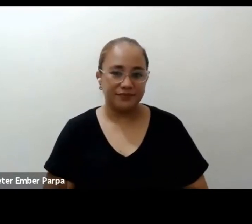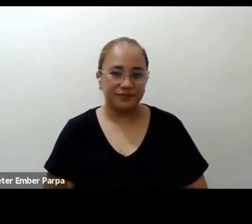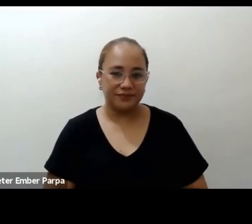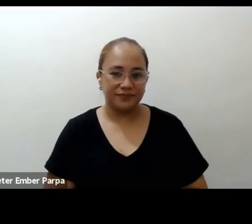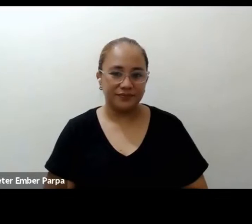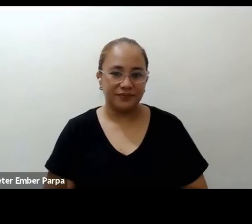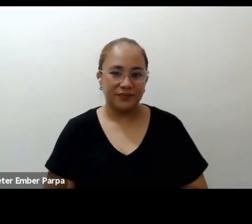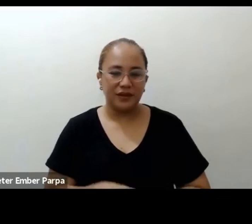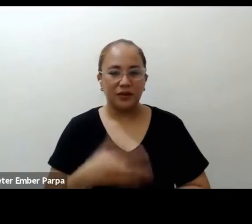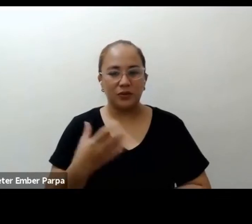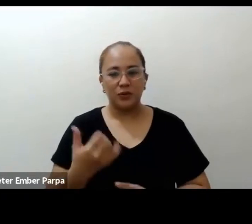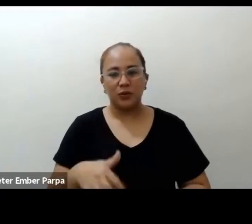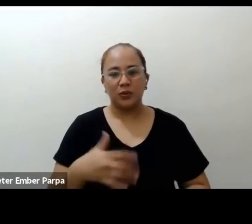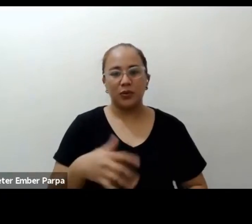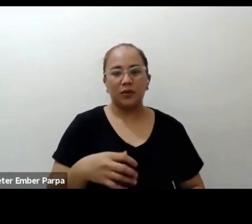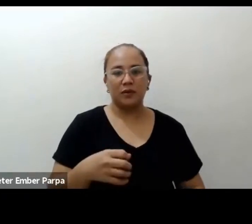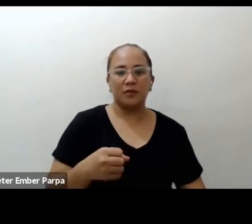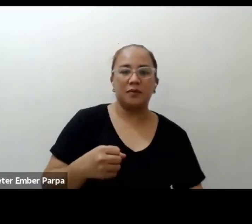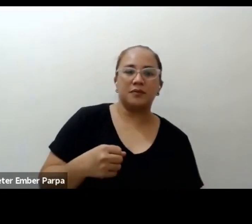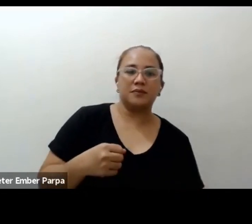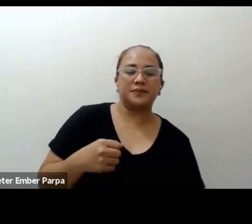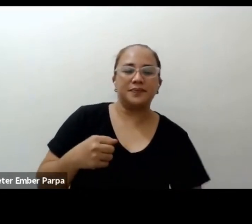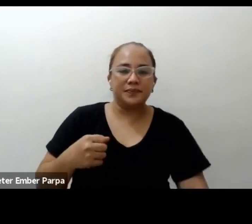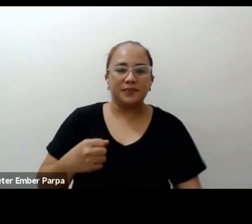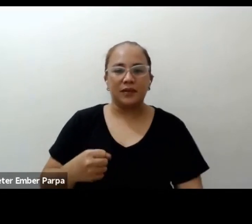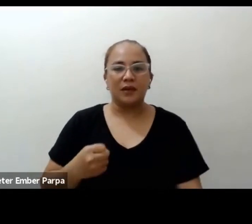Naku, ang daming